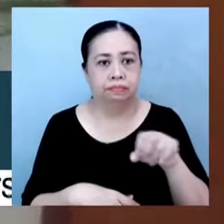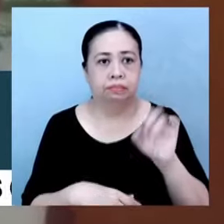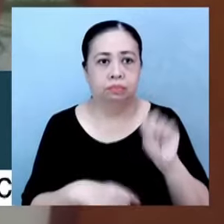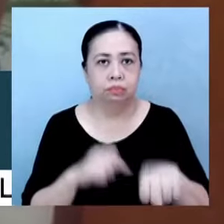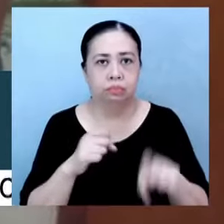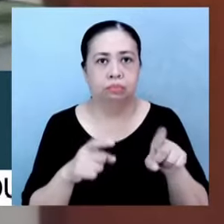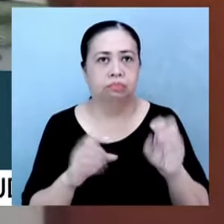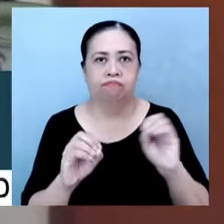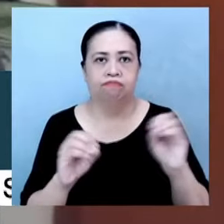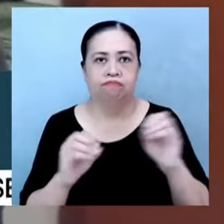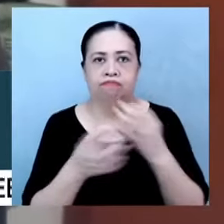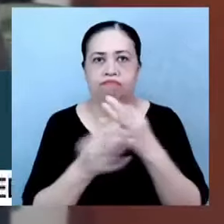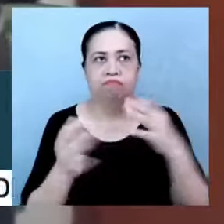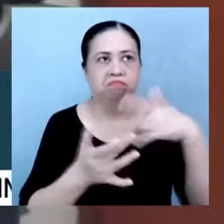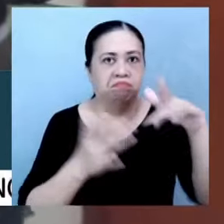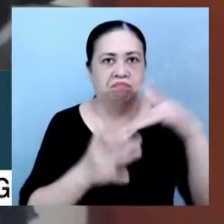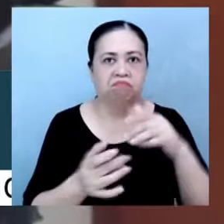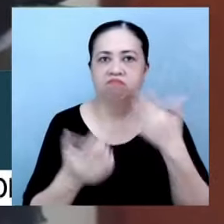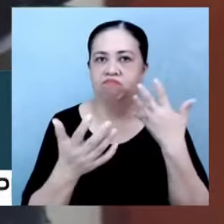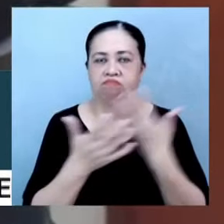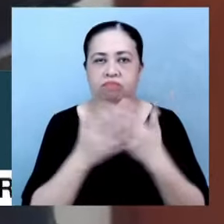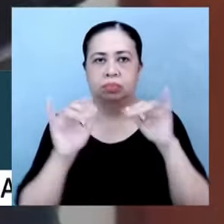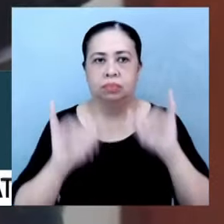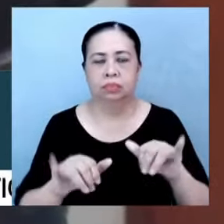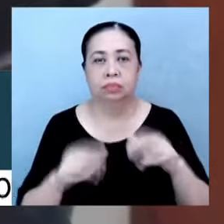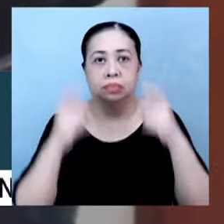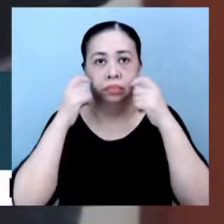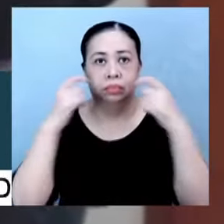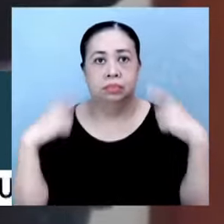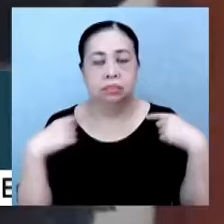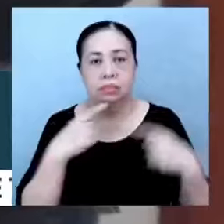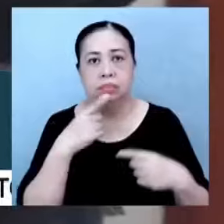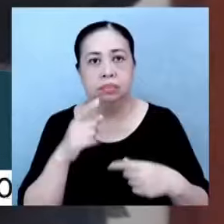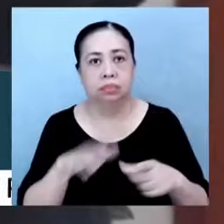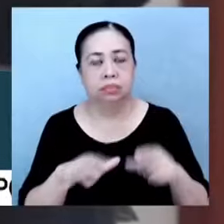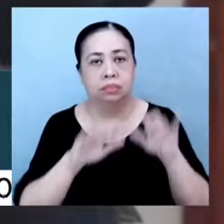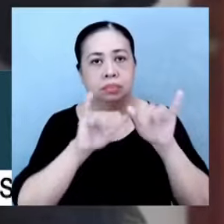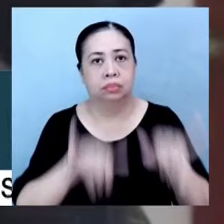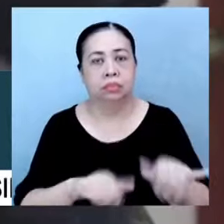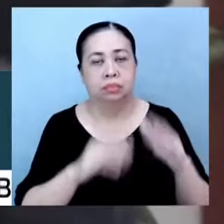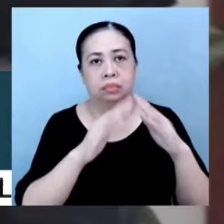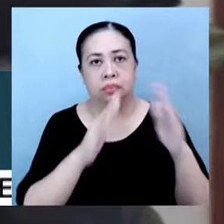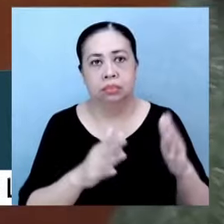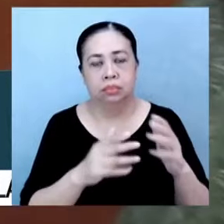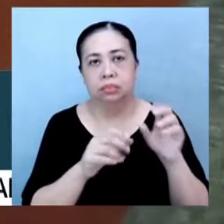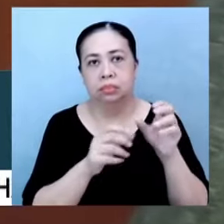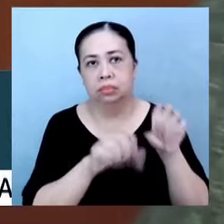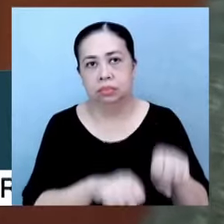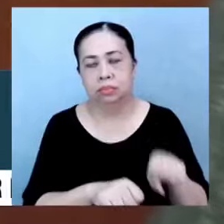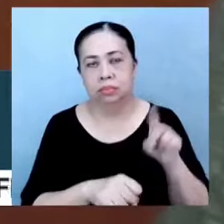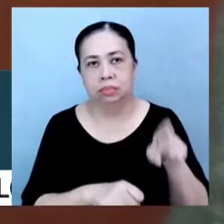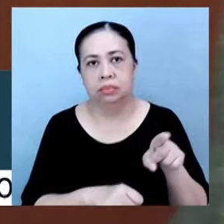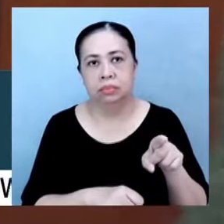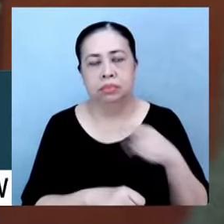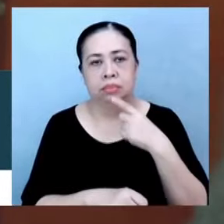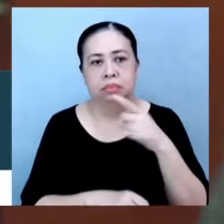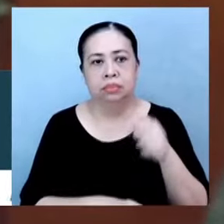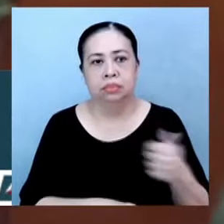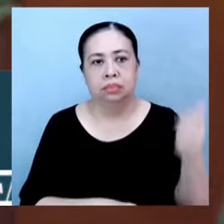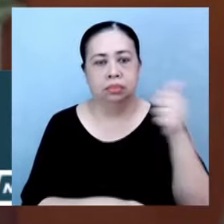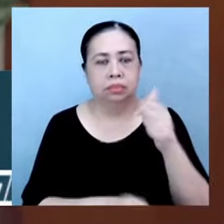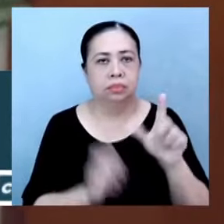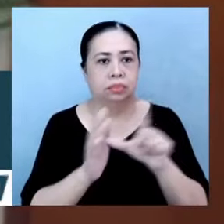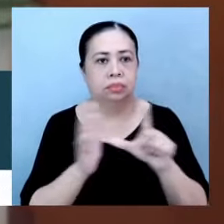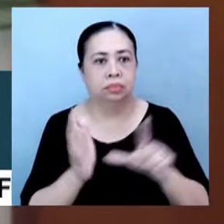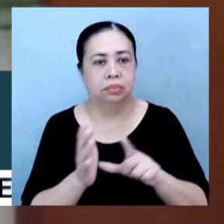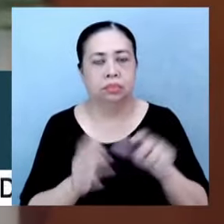of liberty. Local websites in Timor-Leste reported about the house arrest confirmed by Teves' lawyer, Attorney